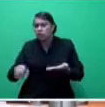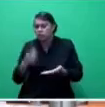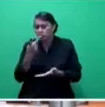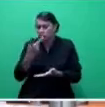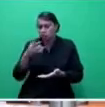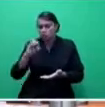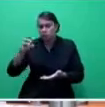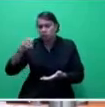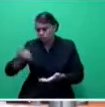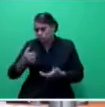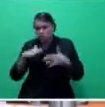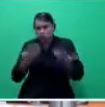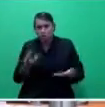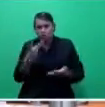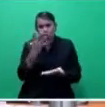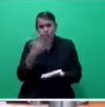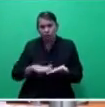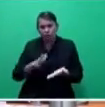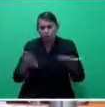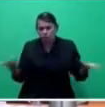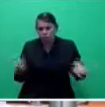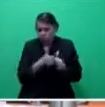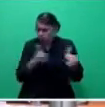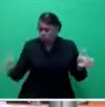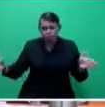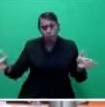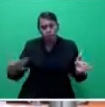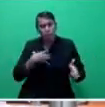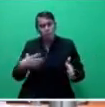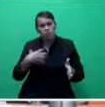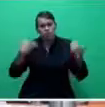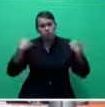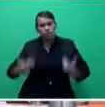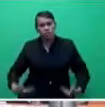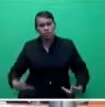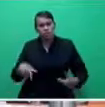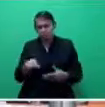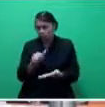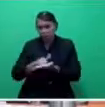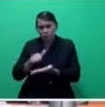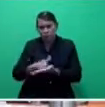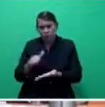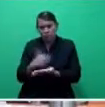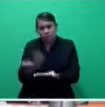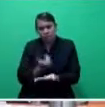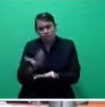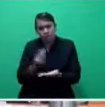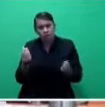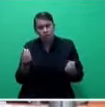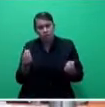now. So in other words, there's a lot more wealth accumulation. And as we have seen, Mr. Speaker, sir, that people